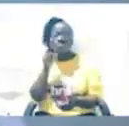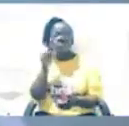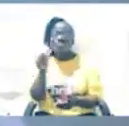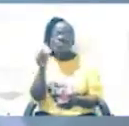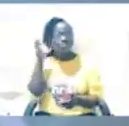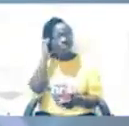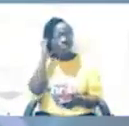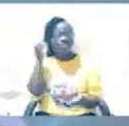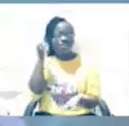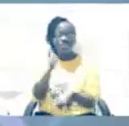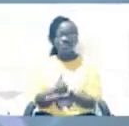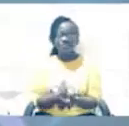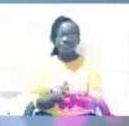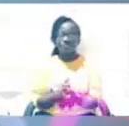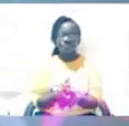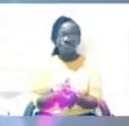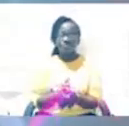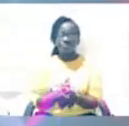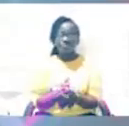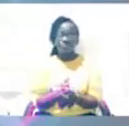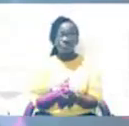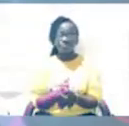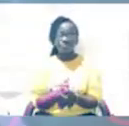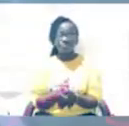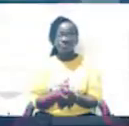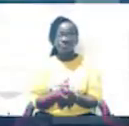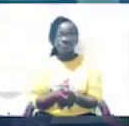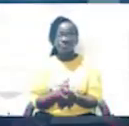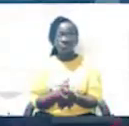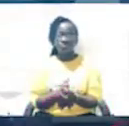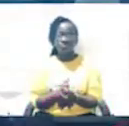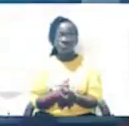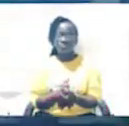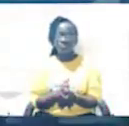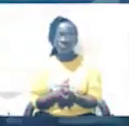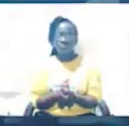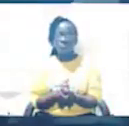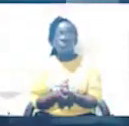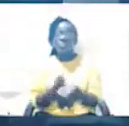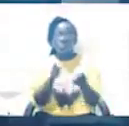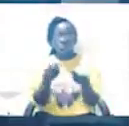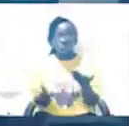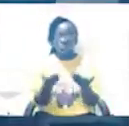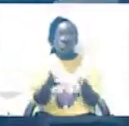Probably raising him for their future survival. He was